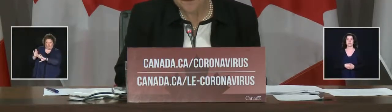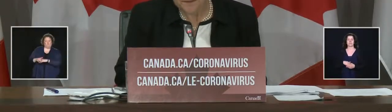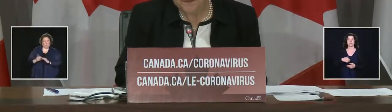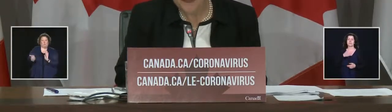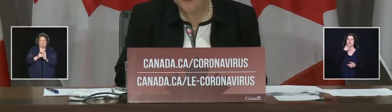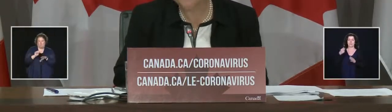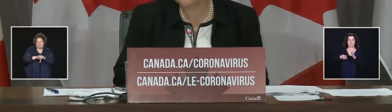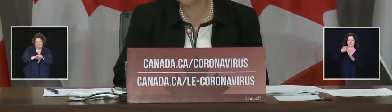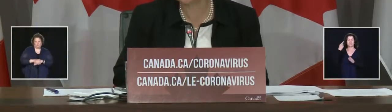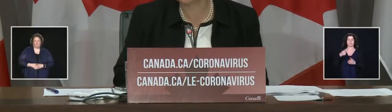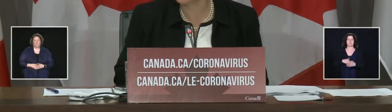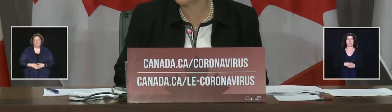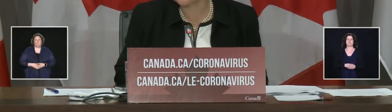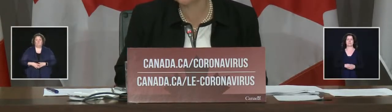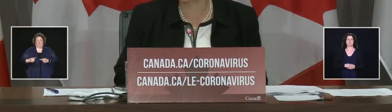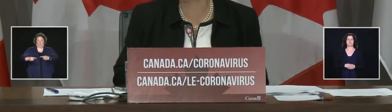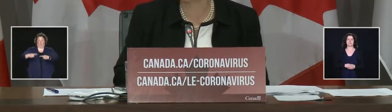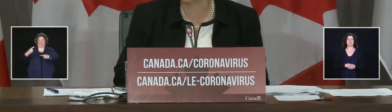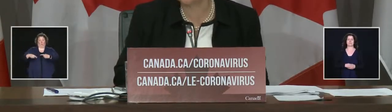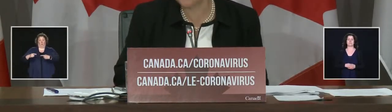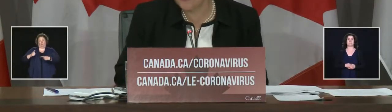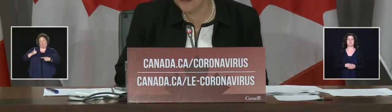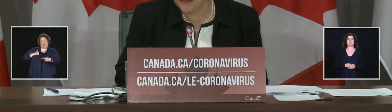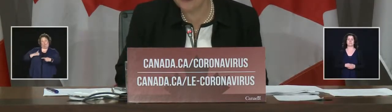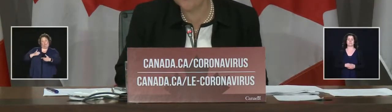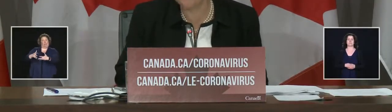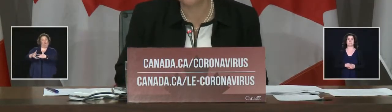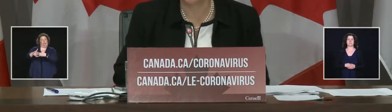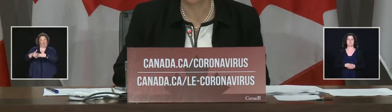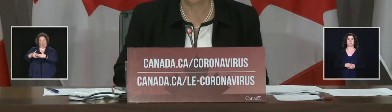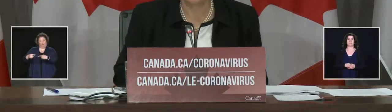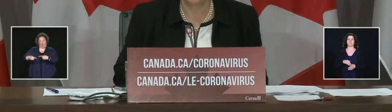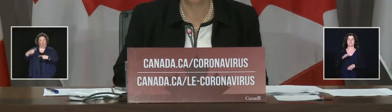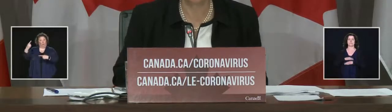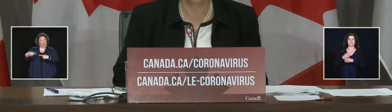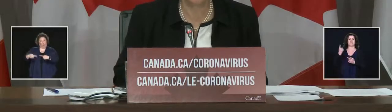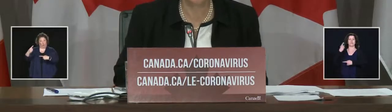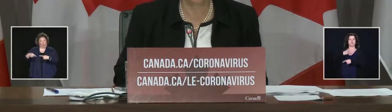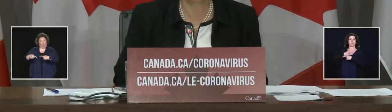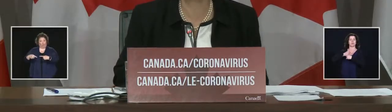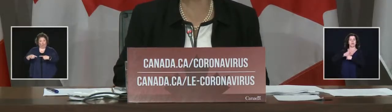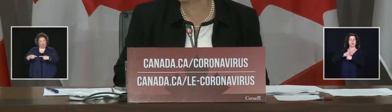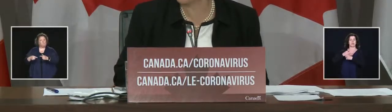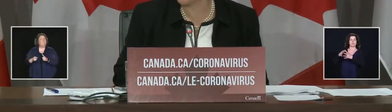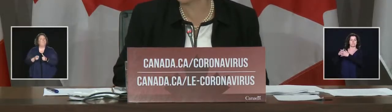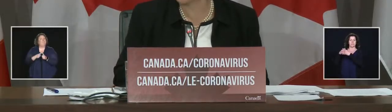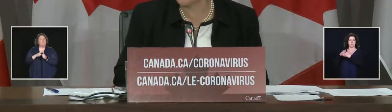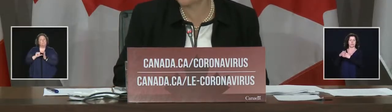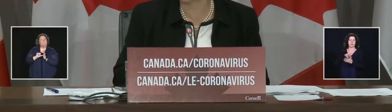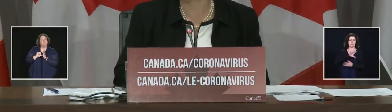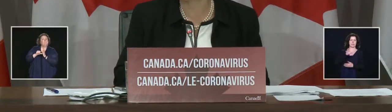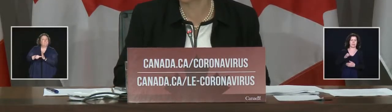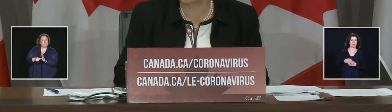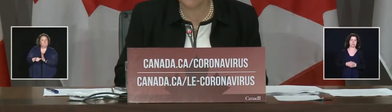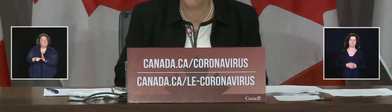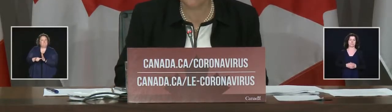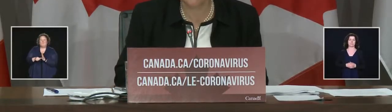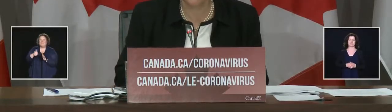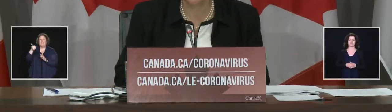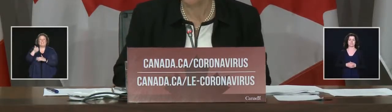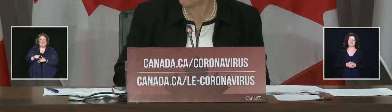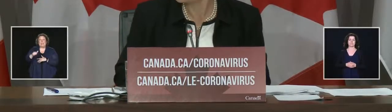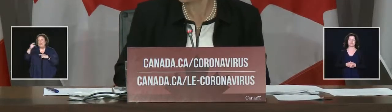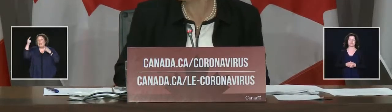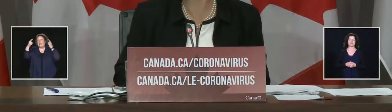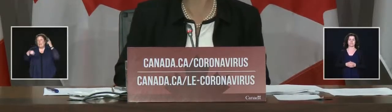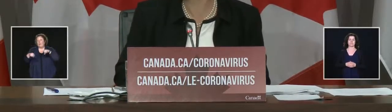border, I think it is worth starting by underlining that the arrangements that we currently have in